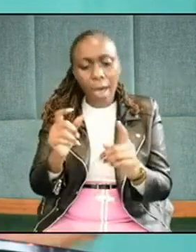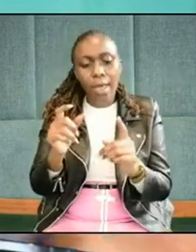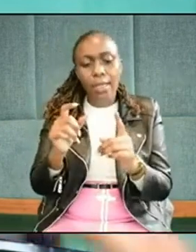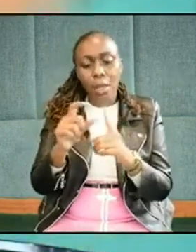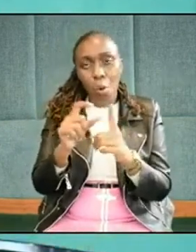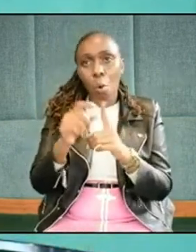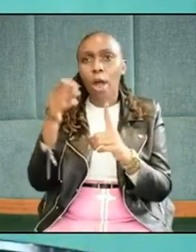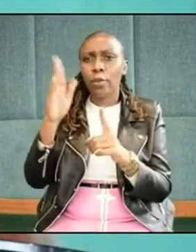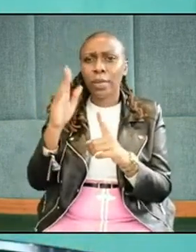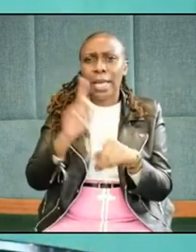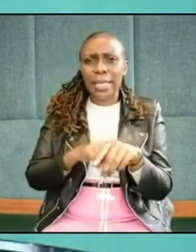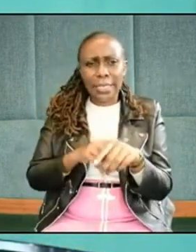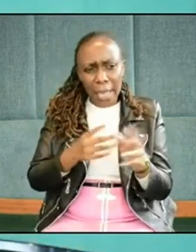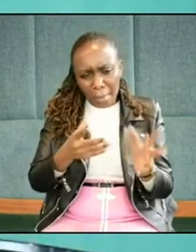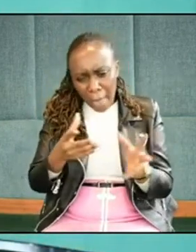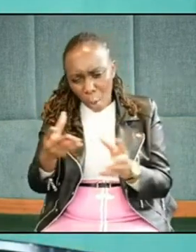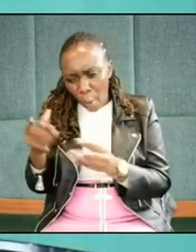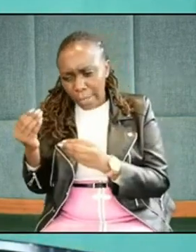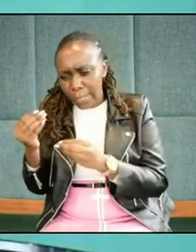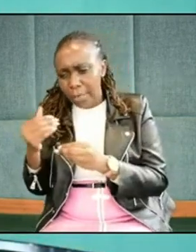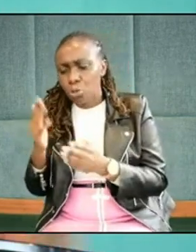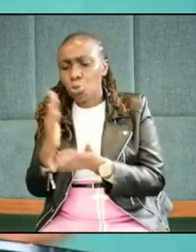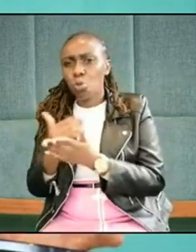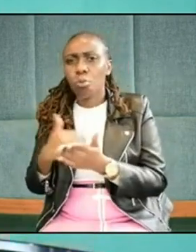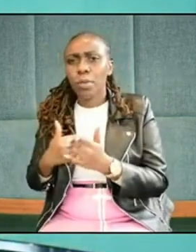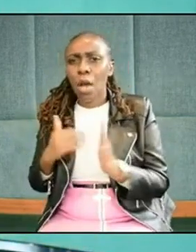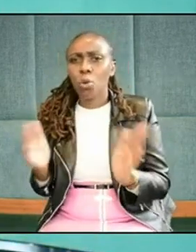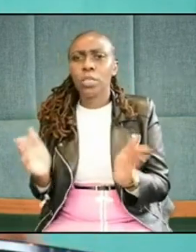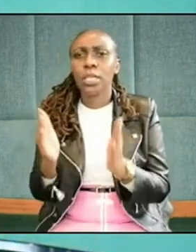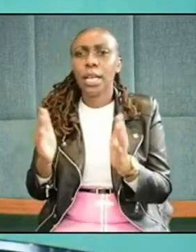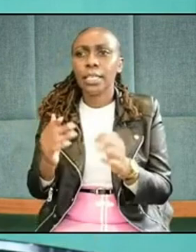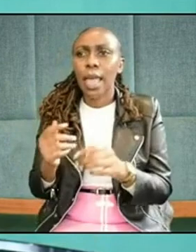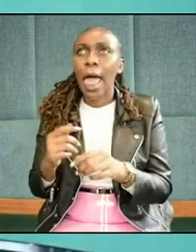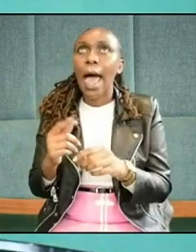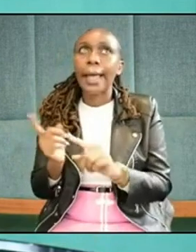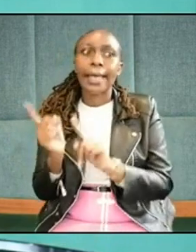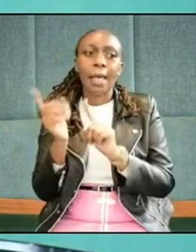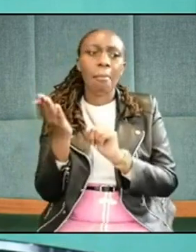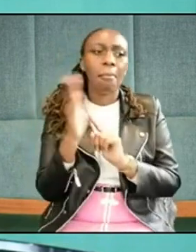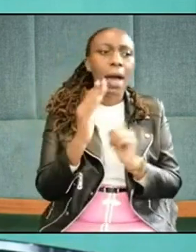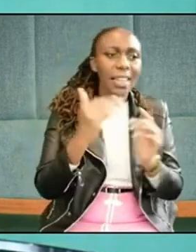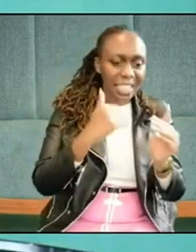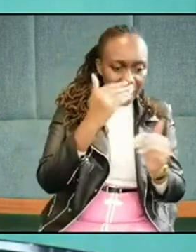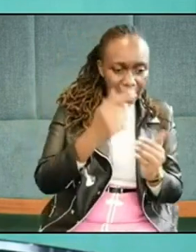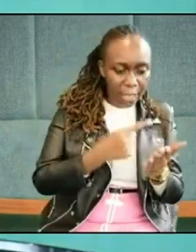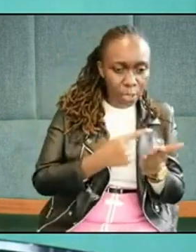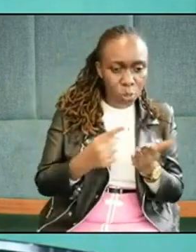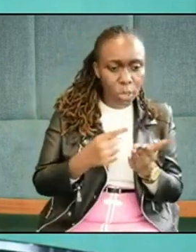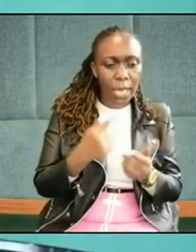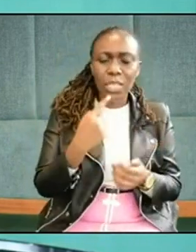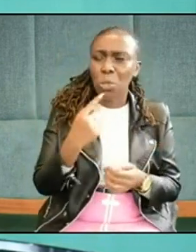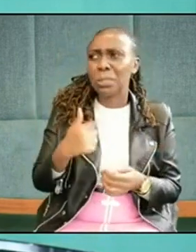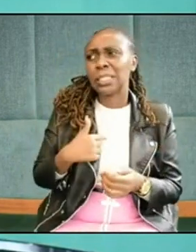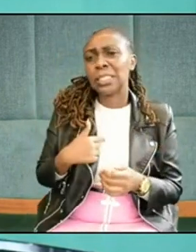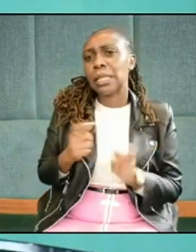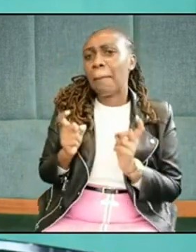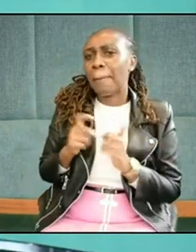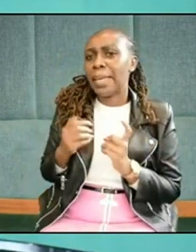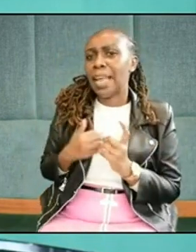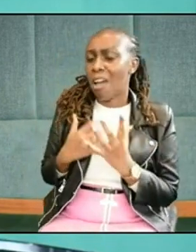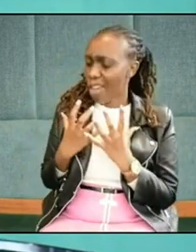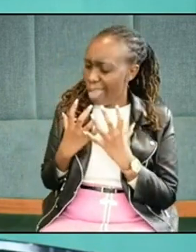encouraged. I came back the following week. When I got there, she said to me, this time I am in so much pain. I don't know what to